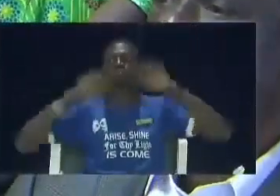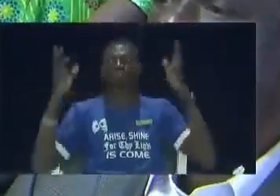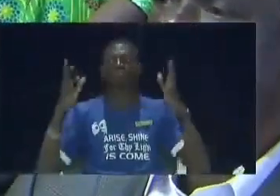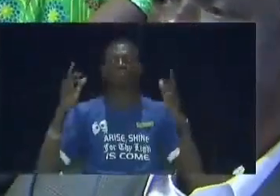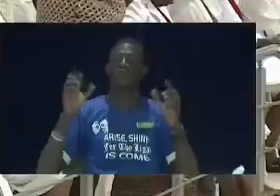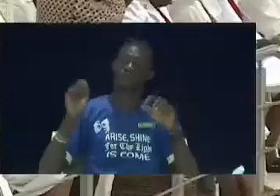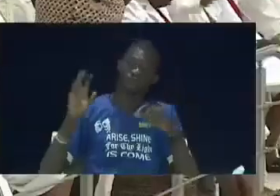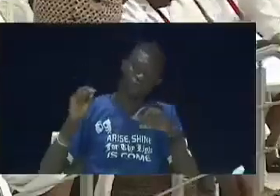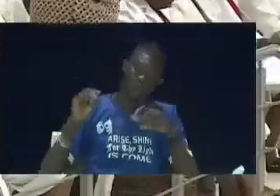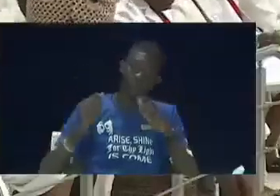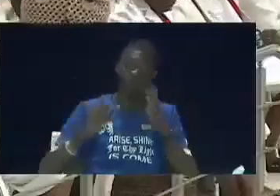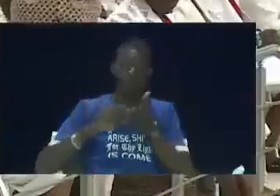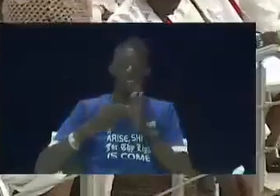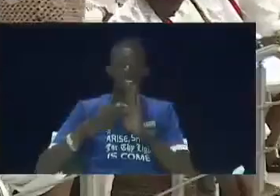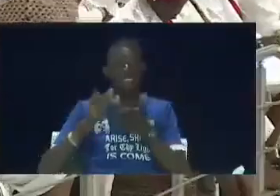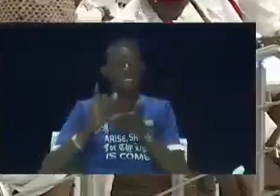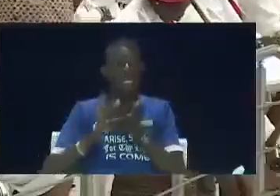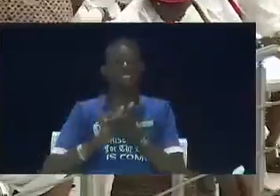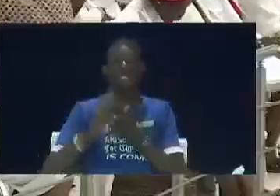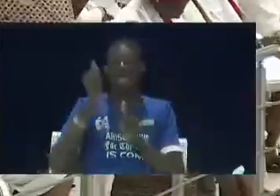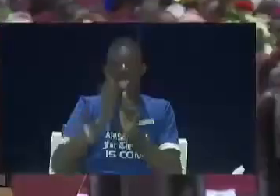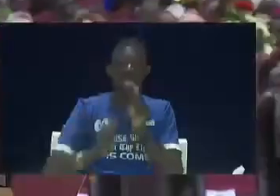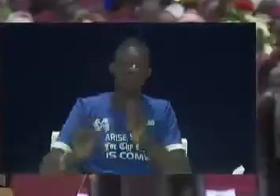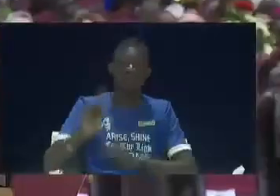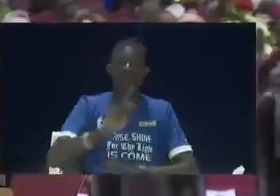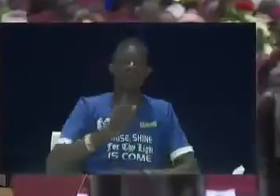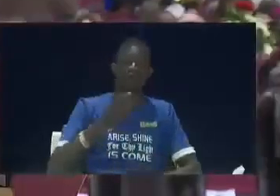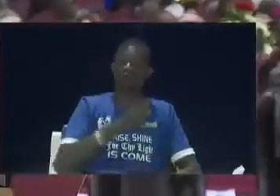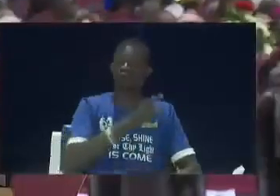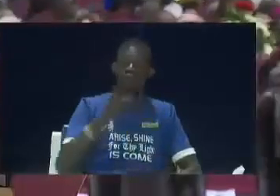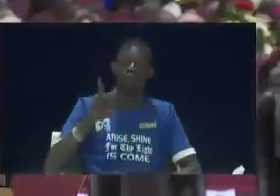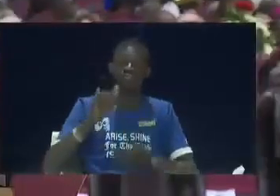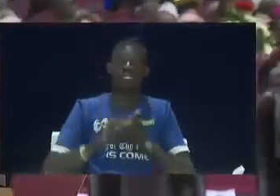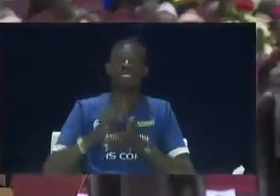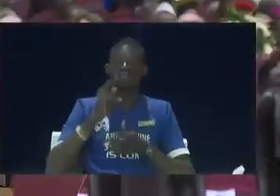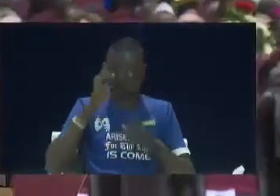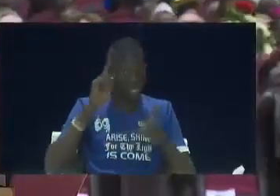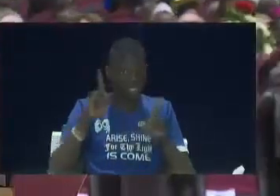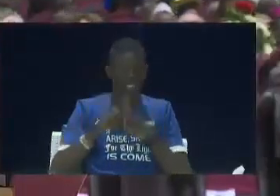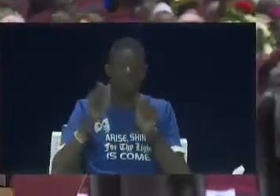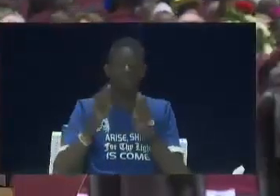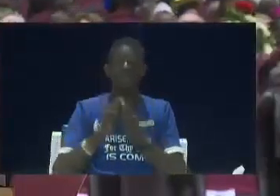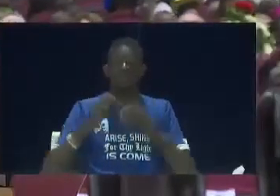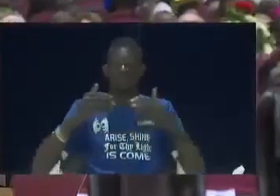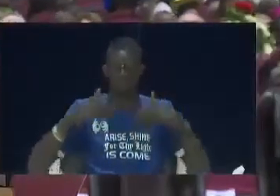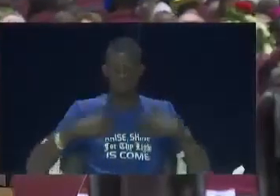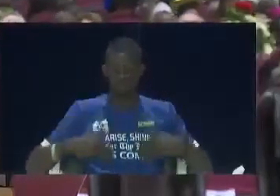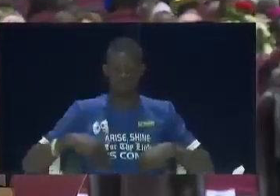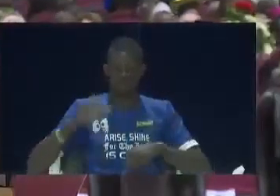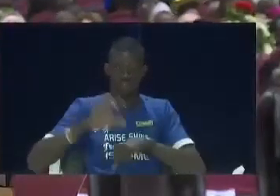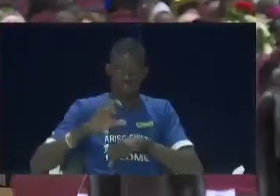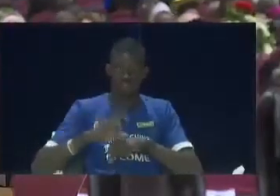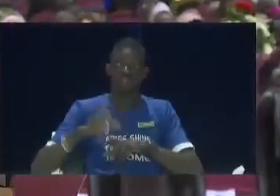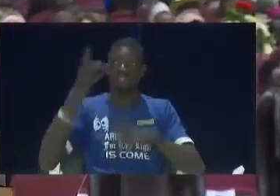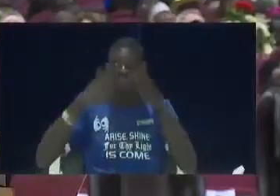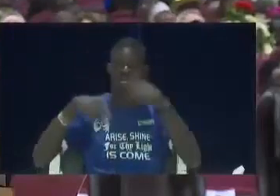So which means each and every one of you that is agreeing with the body of Christ to say yes to all the good